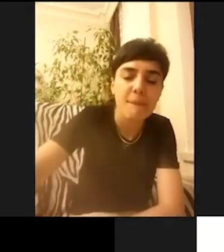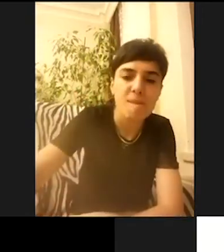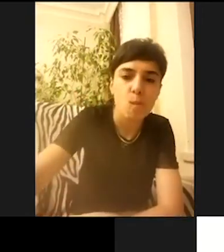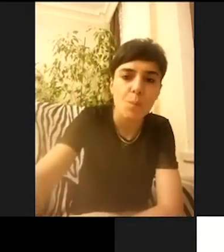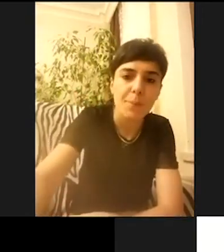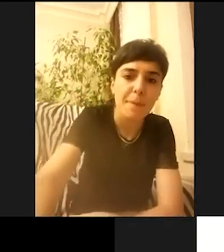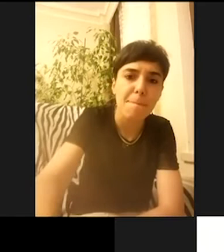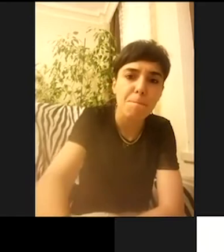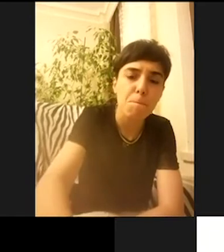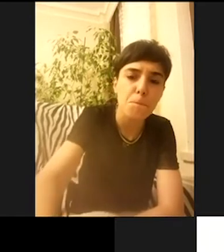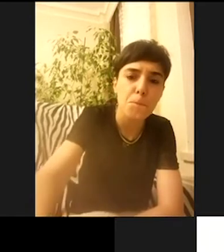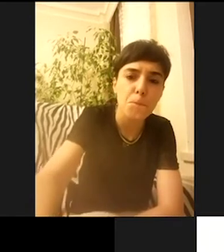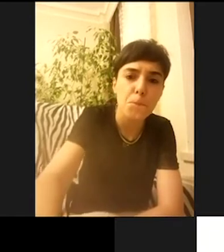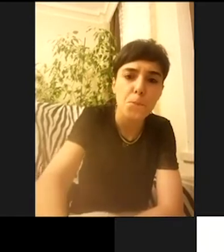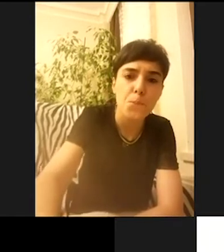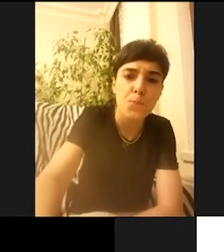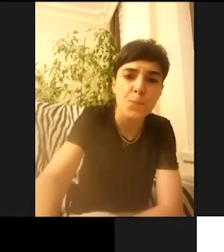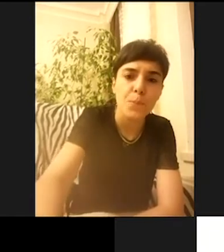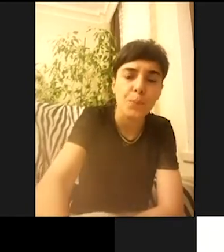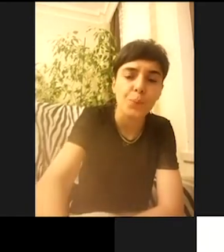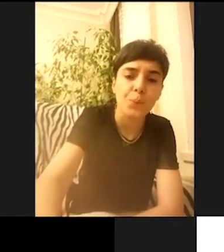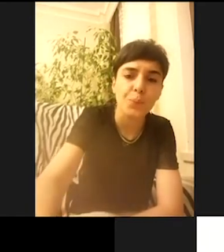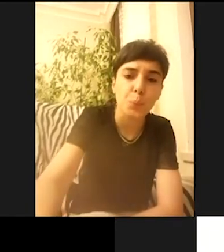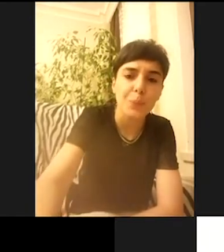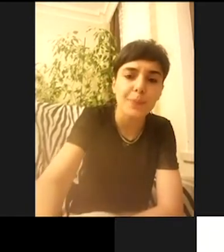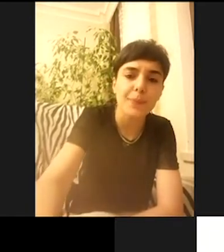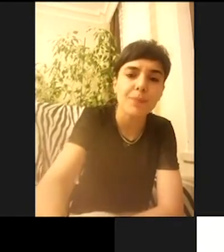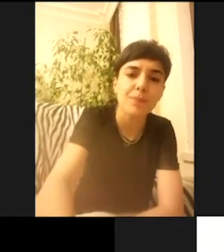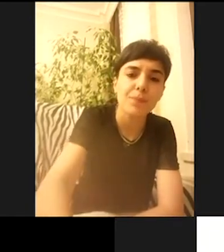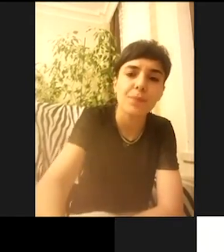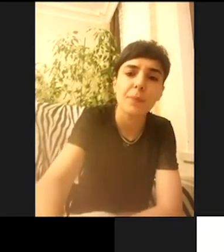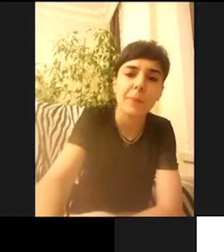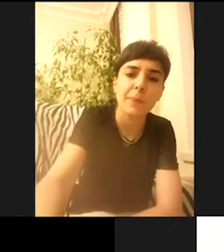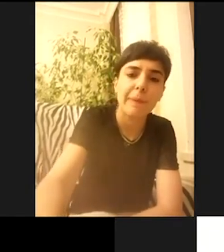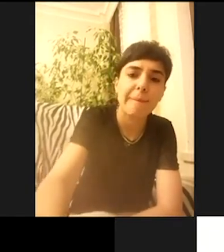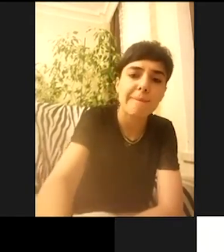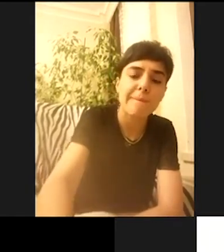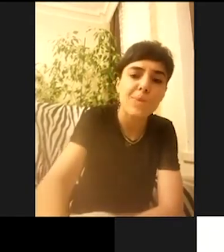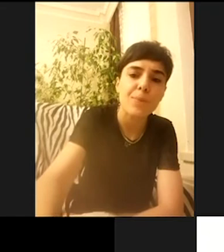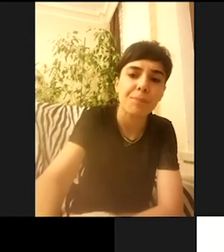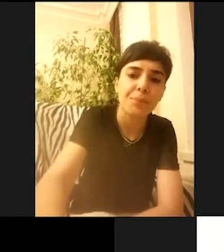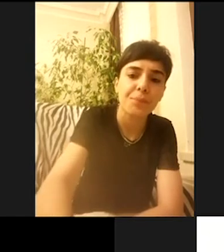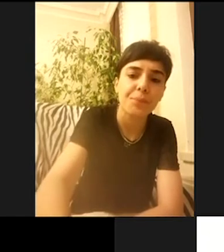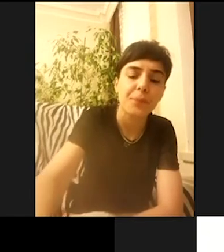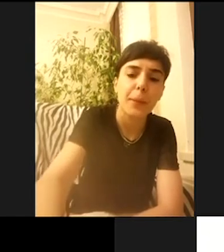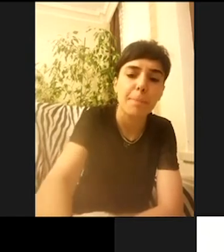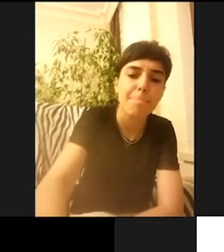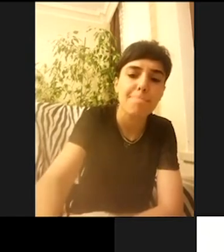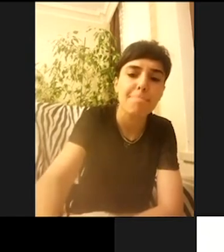Okay. Let's see. So you were talking about the protest. I'll do that. Yeah. Okay.